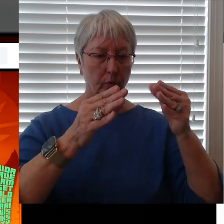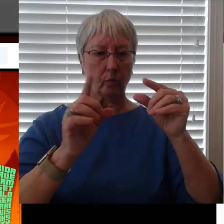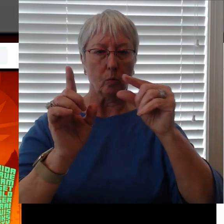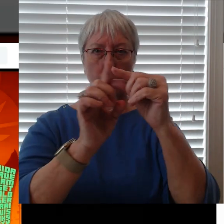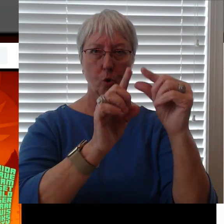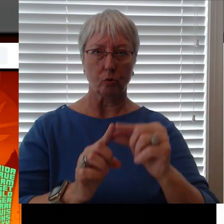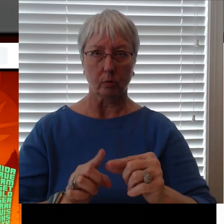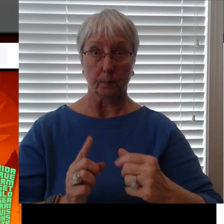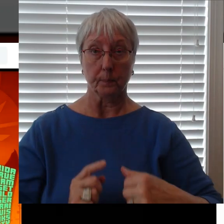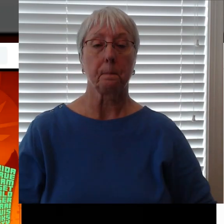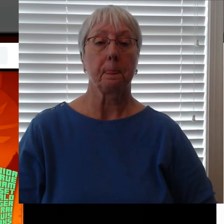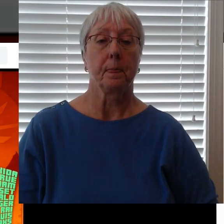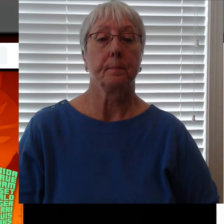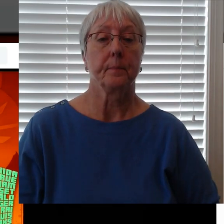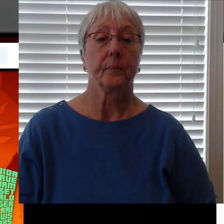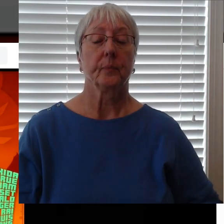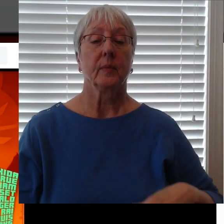value,